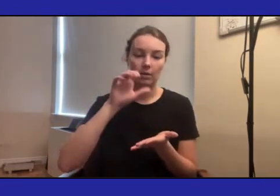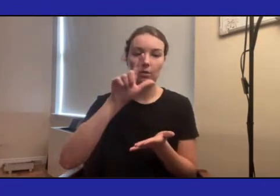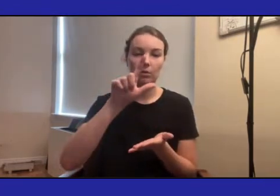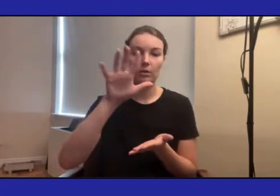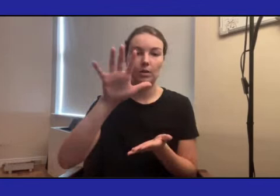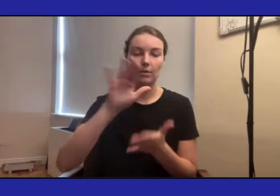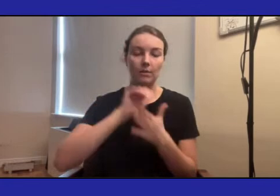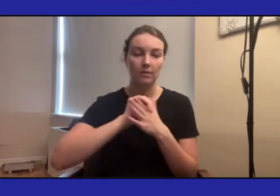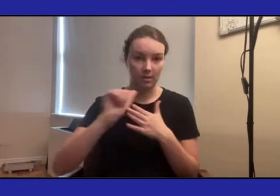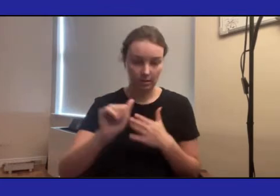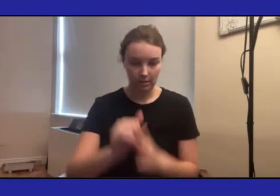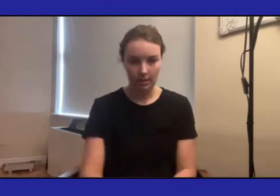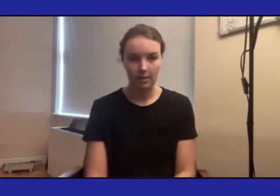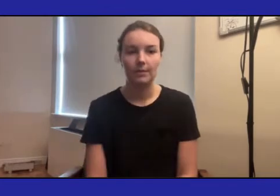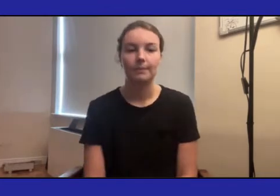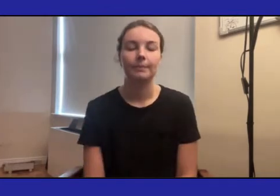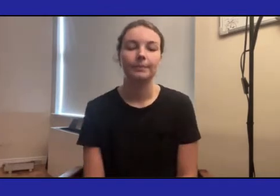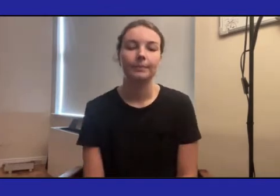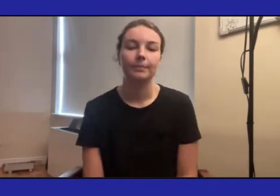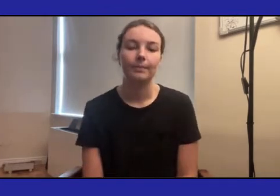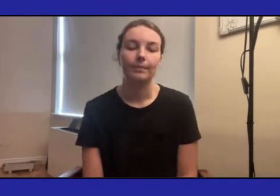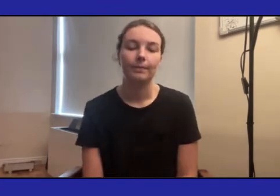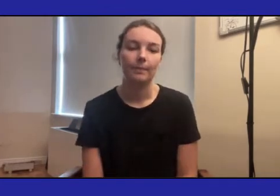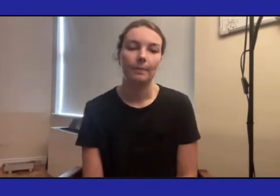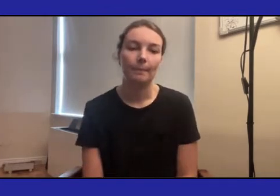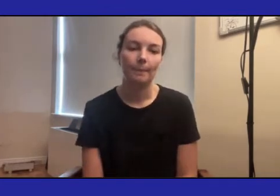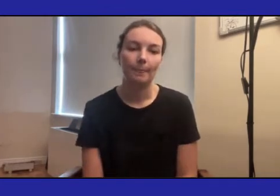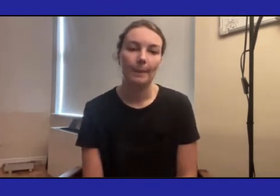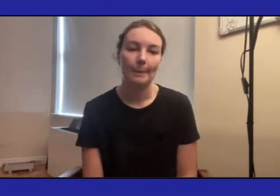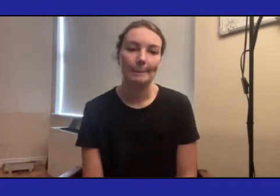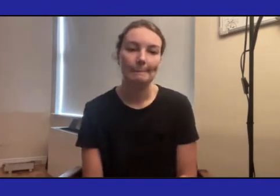$1,277,956 to bring the total cost not to exceed